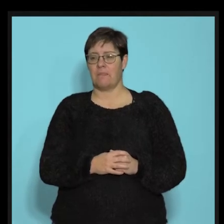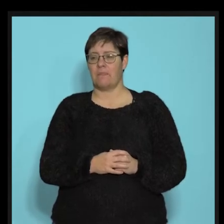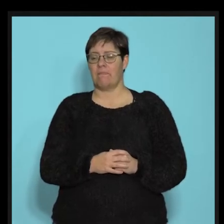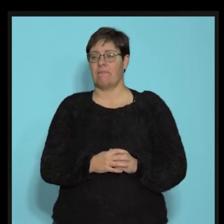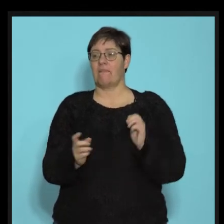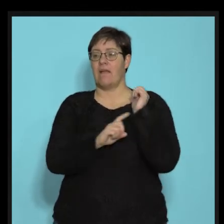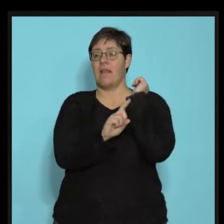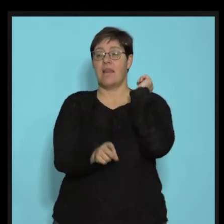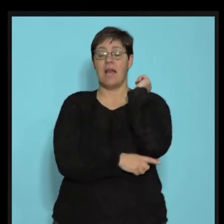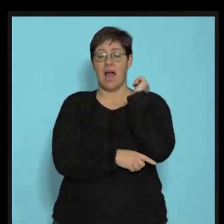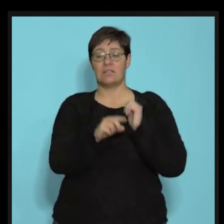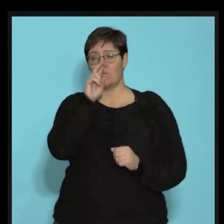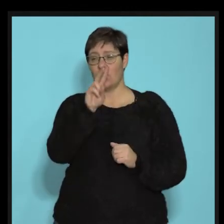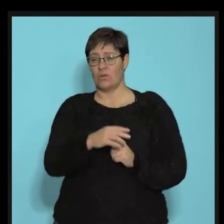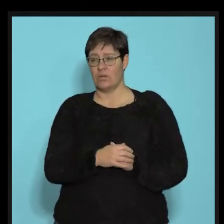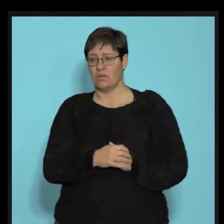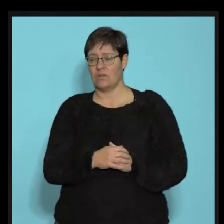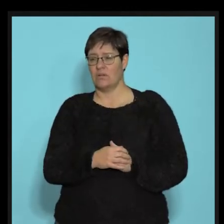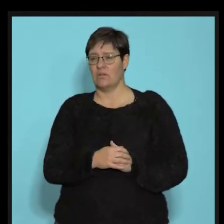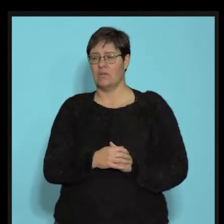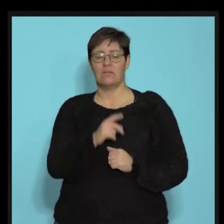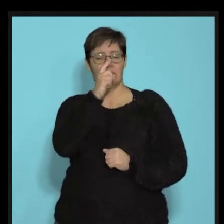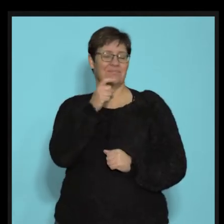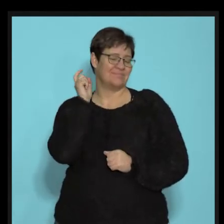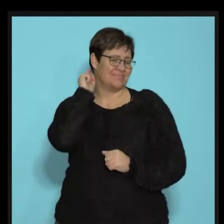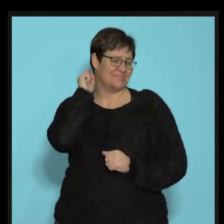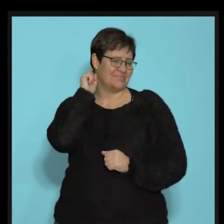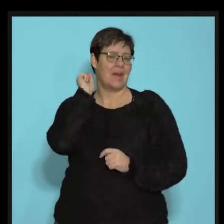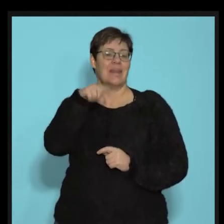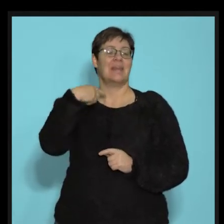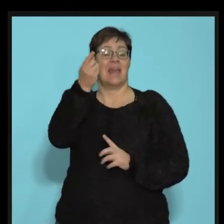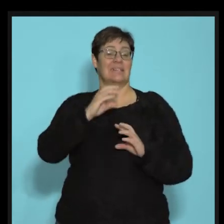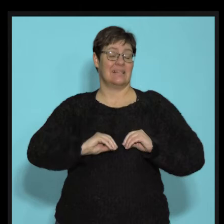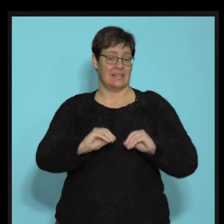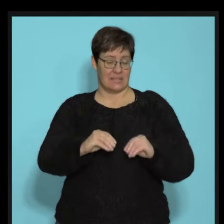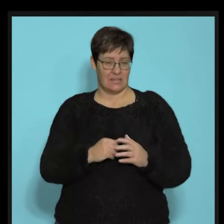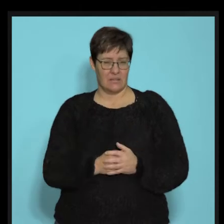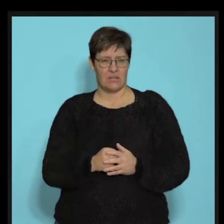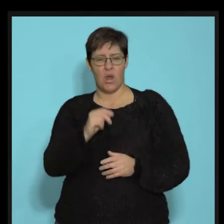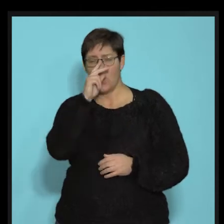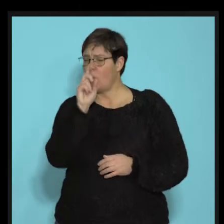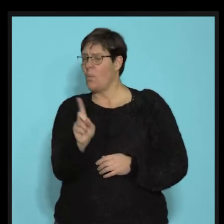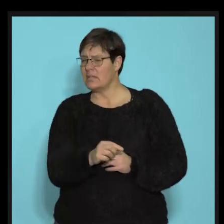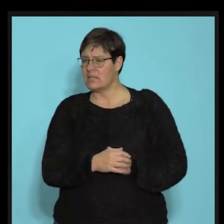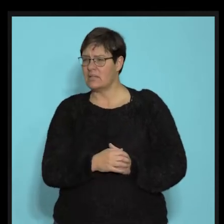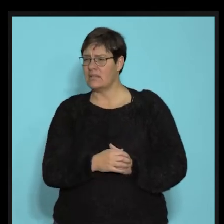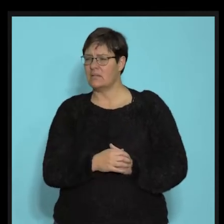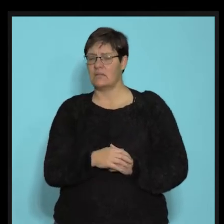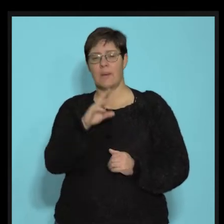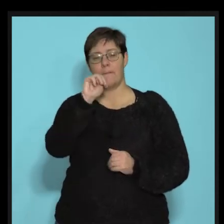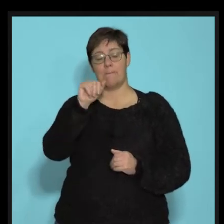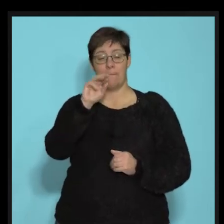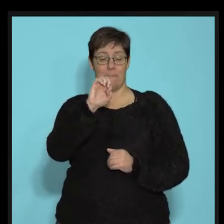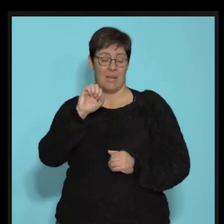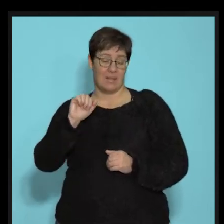going to look at, and we're going to keep that for, right, the next lesson, we're going to look at how mammals undergo